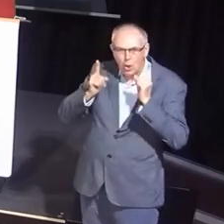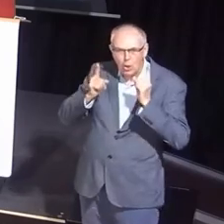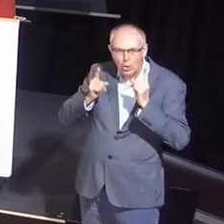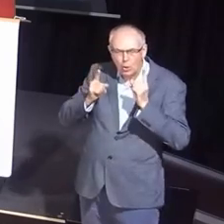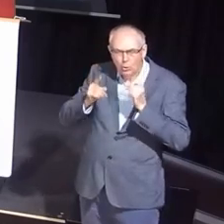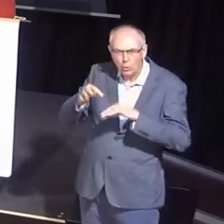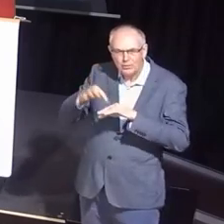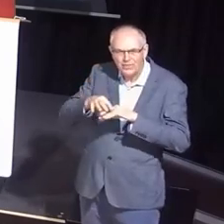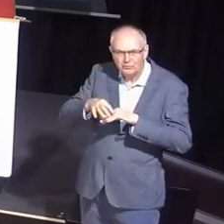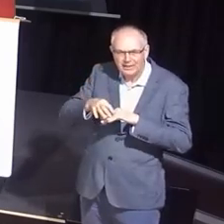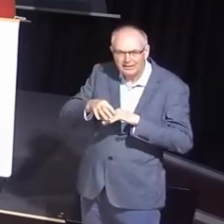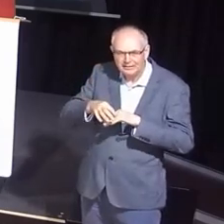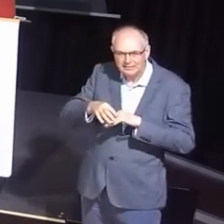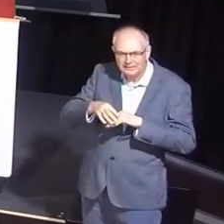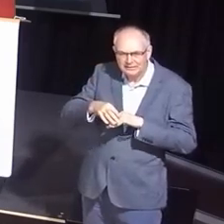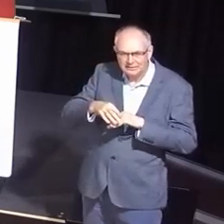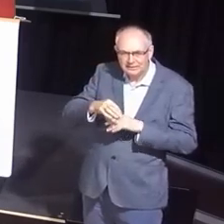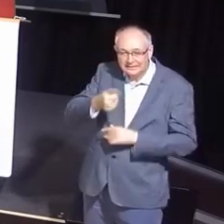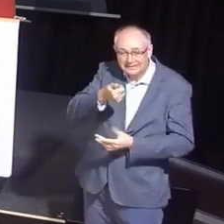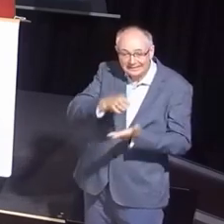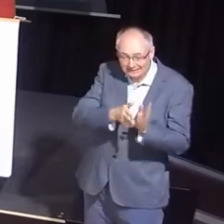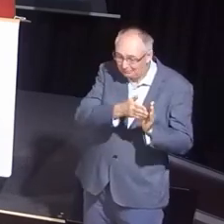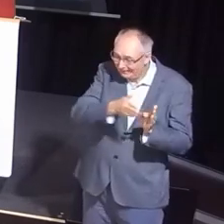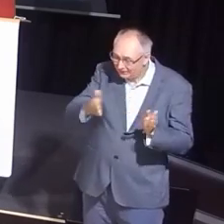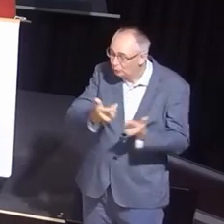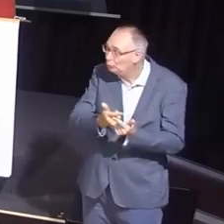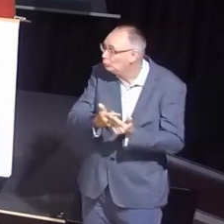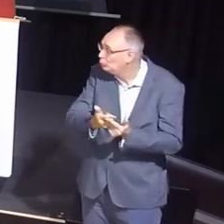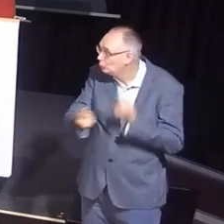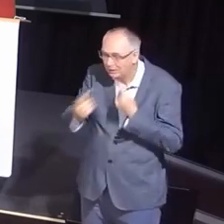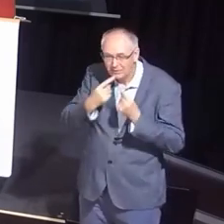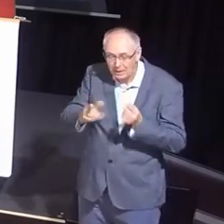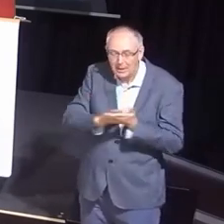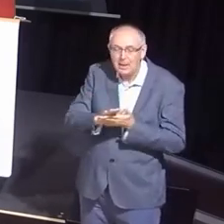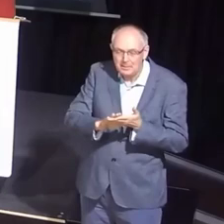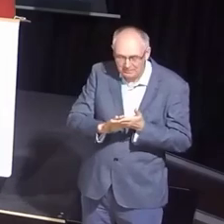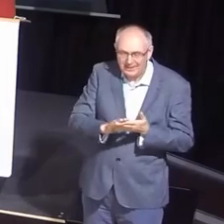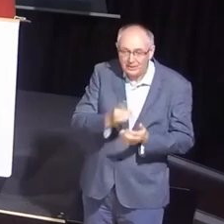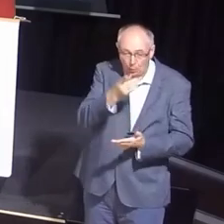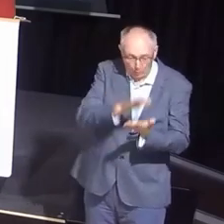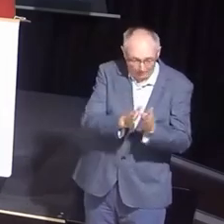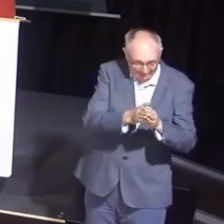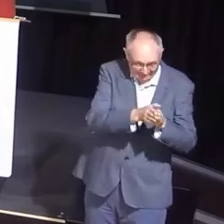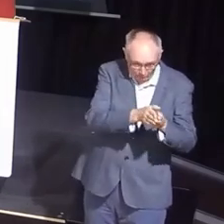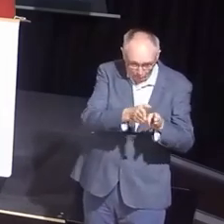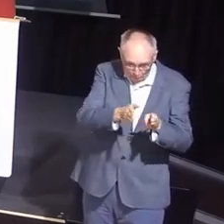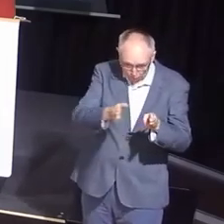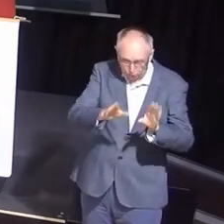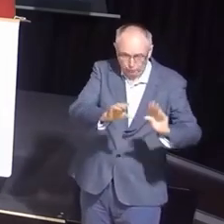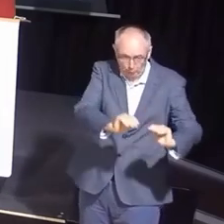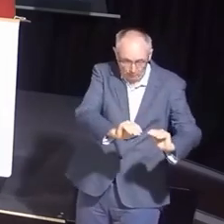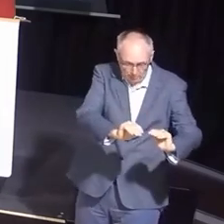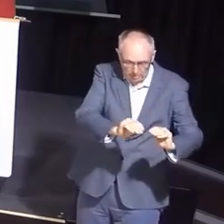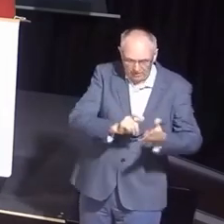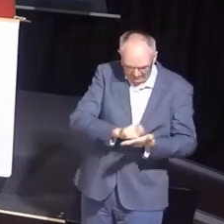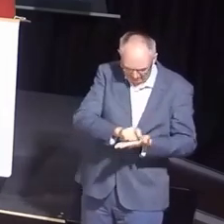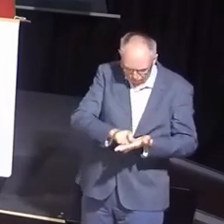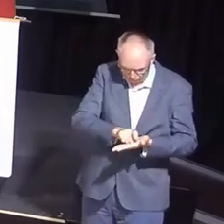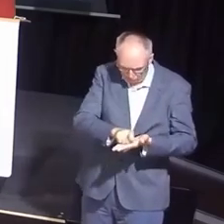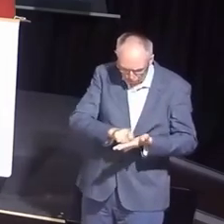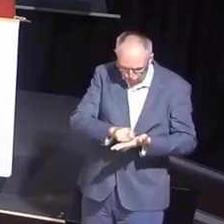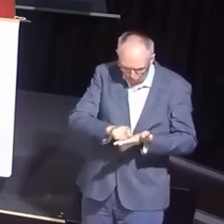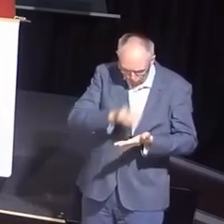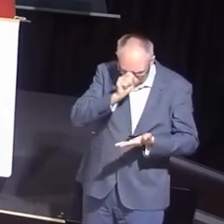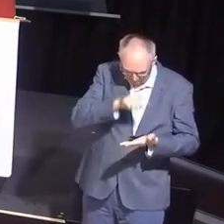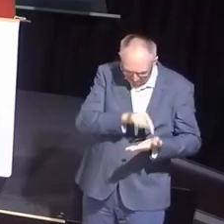ended up tackling that was to watch it 1 minute at a time and then to write down the things and draw a mind map because I just couldn't take in the concepts